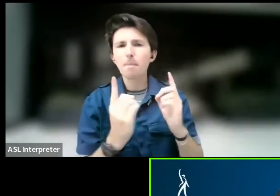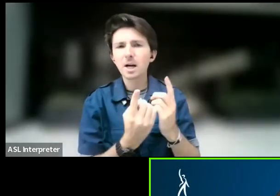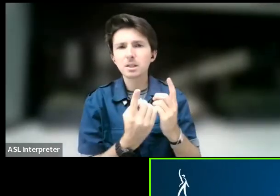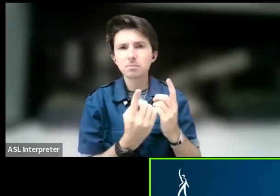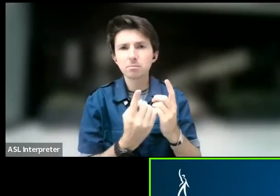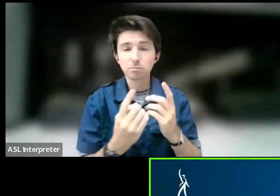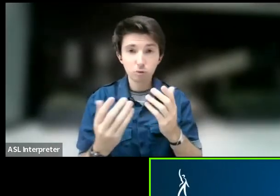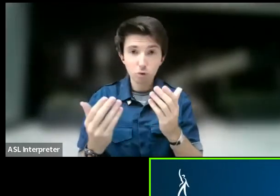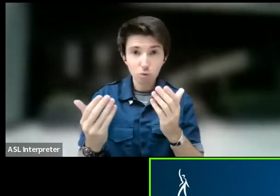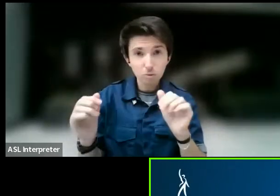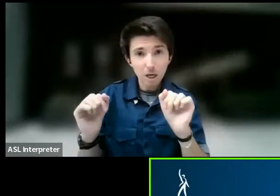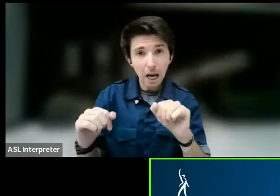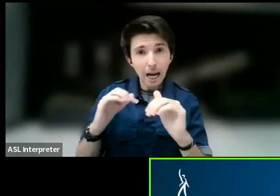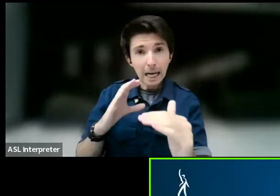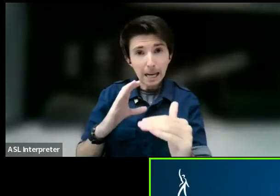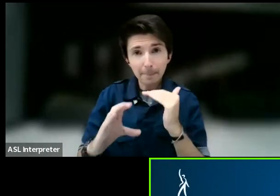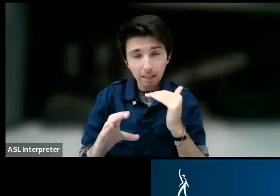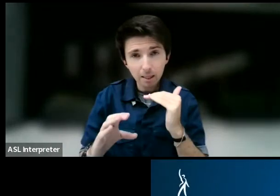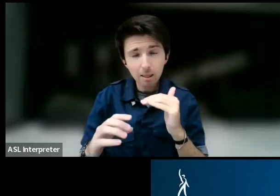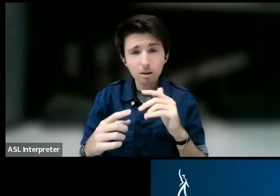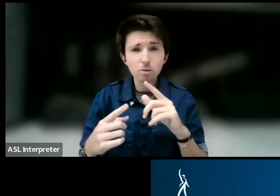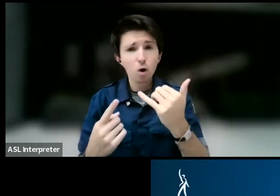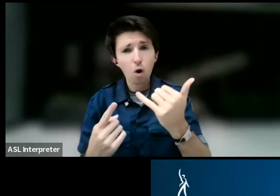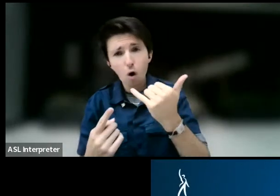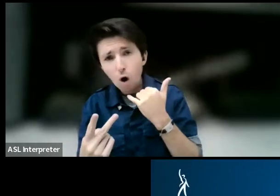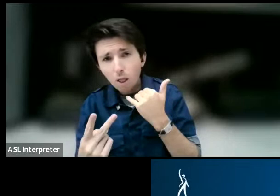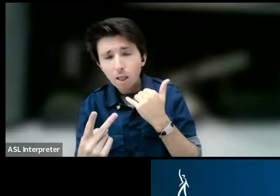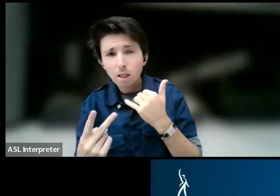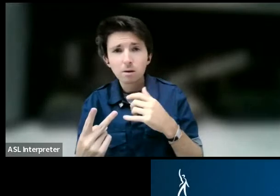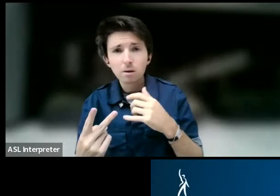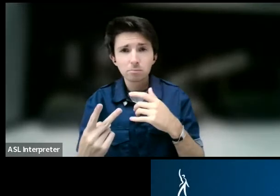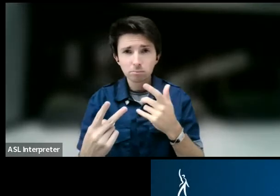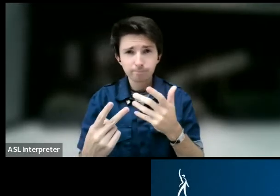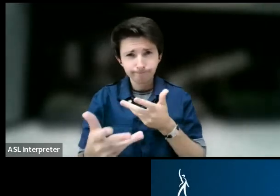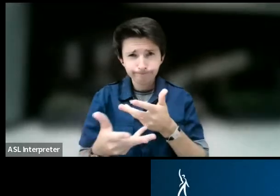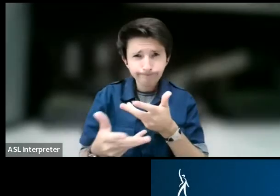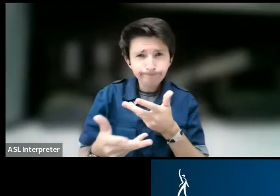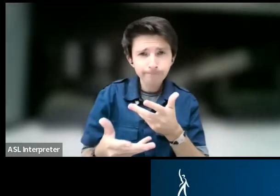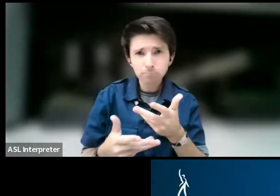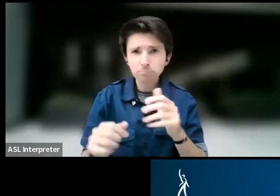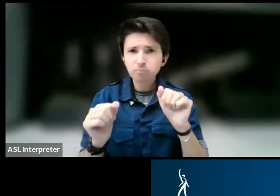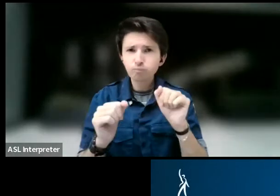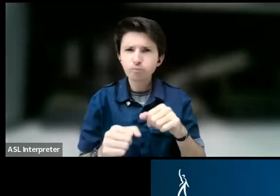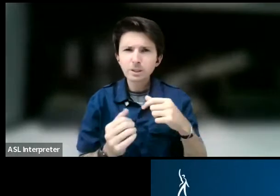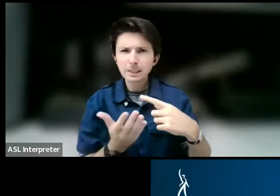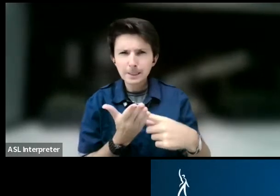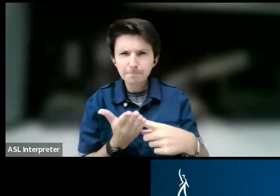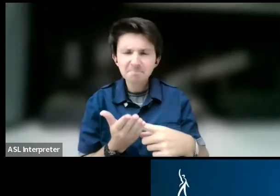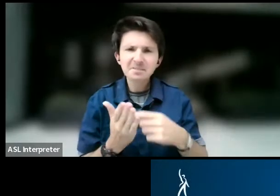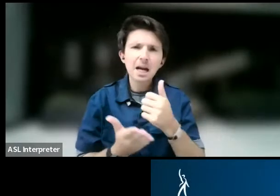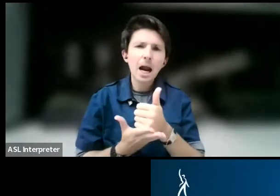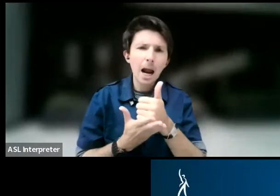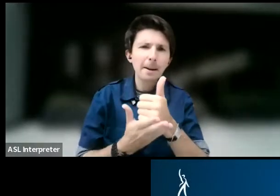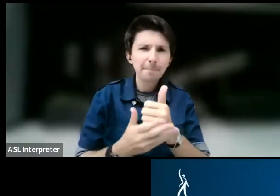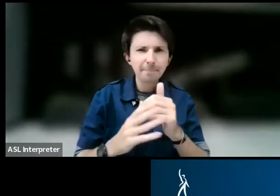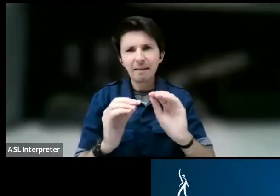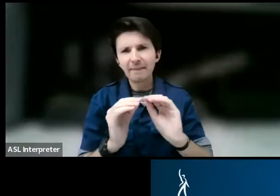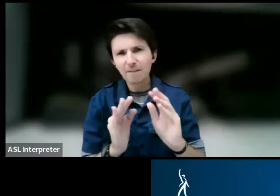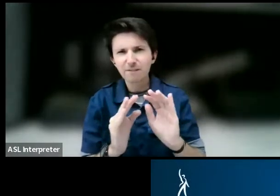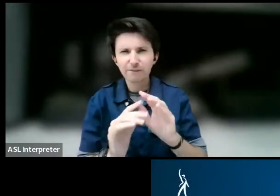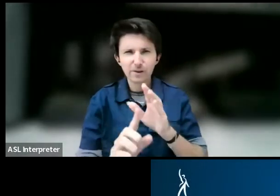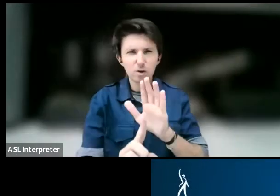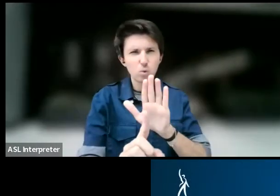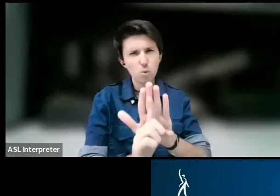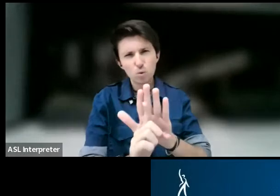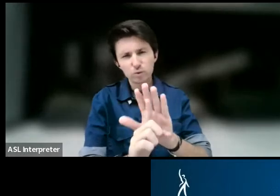or give us a call. Yeah, I will just echo from my own personal experience, when there are discrepancies in